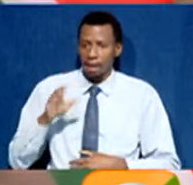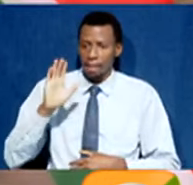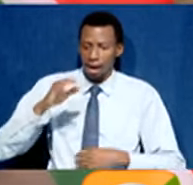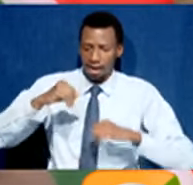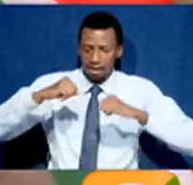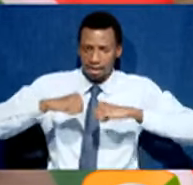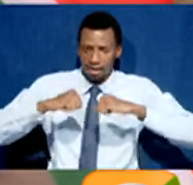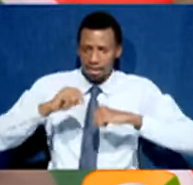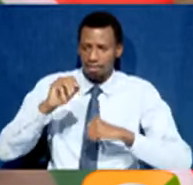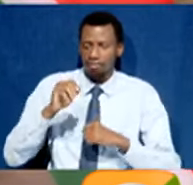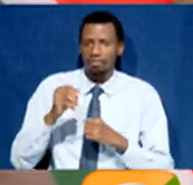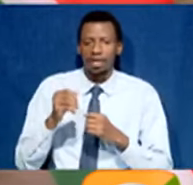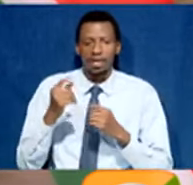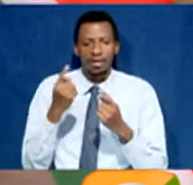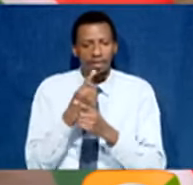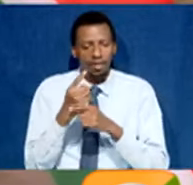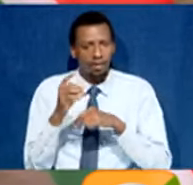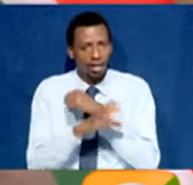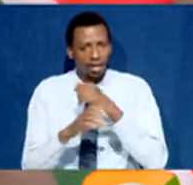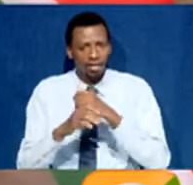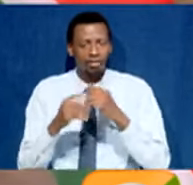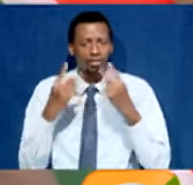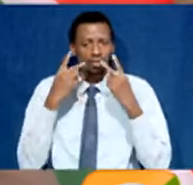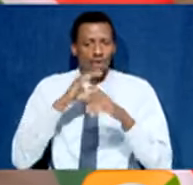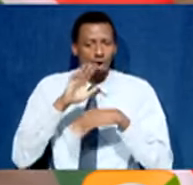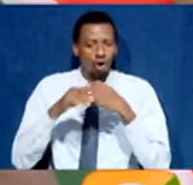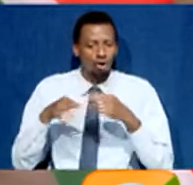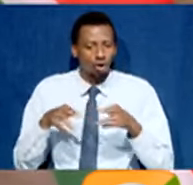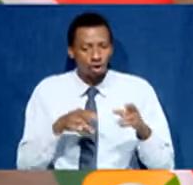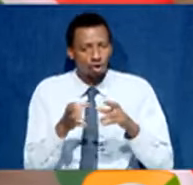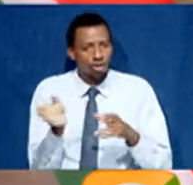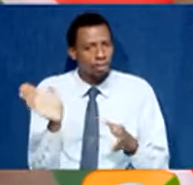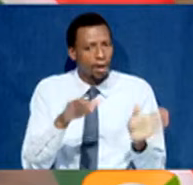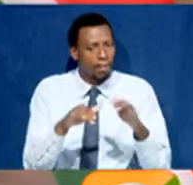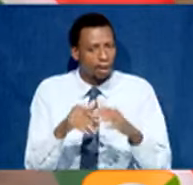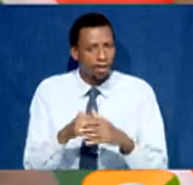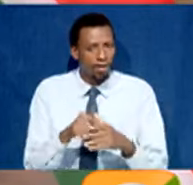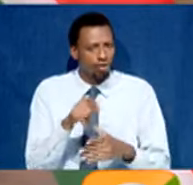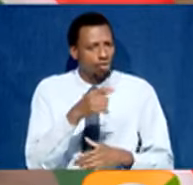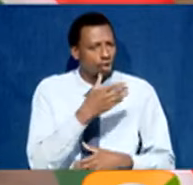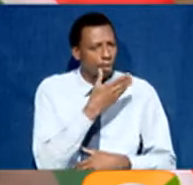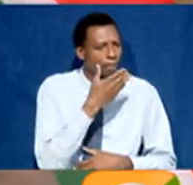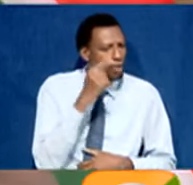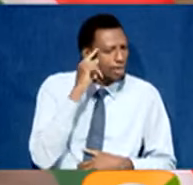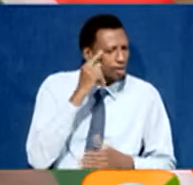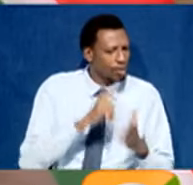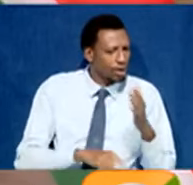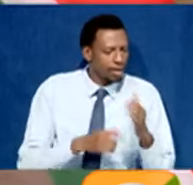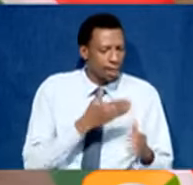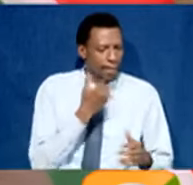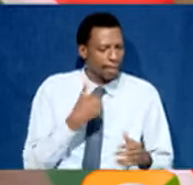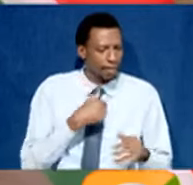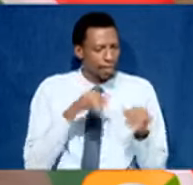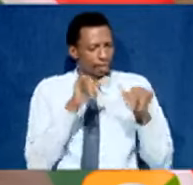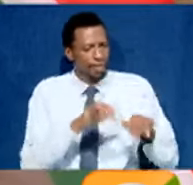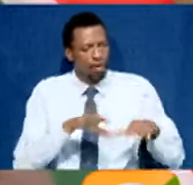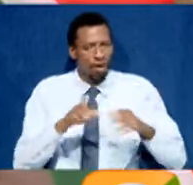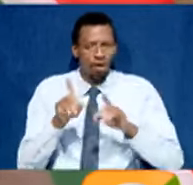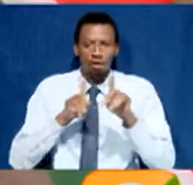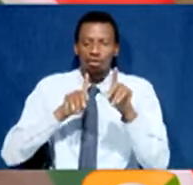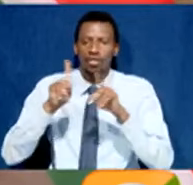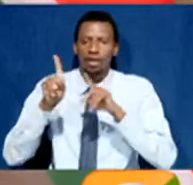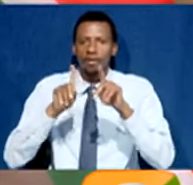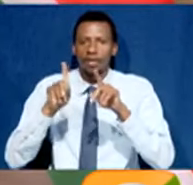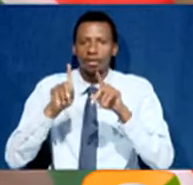see all our roads come back? Would you rather I don't travel, or I travel to South Korea to sort out the problem you